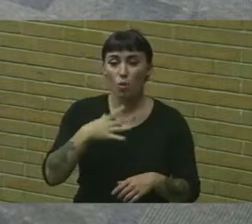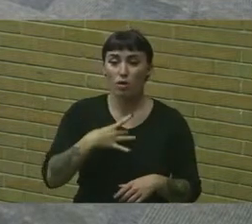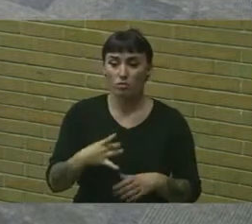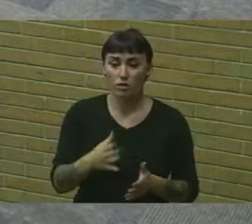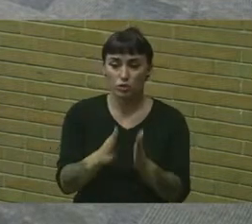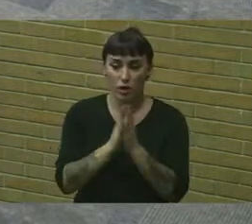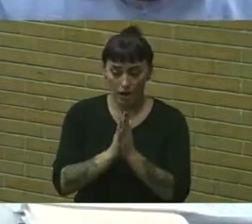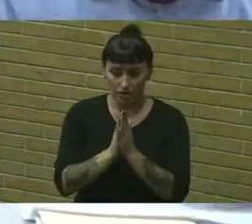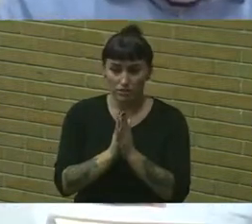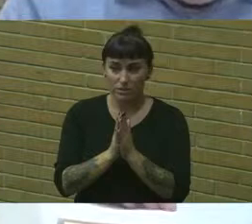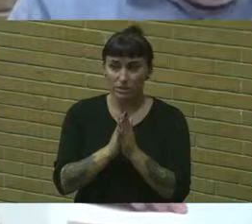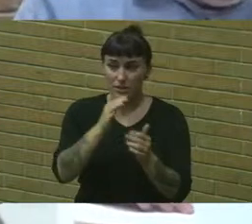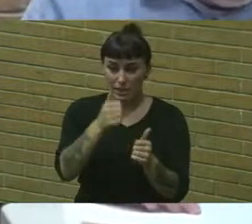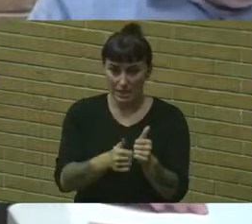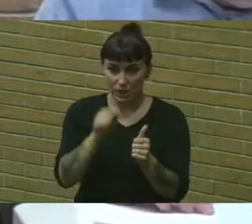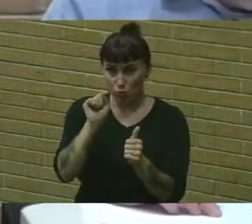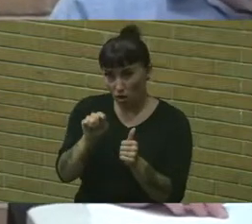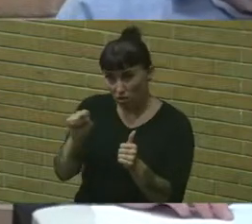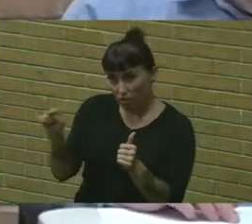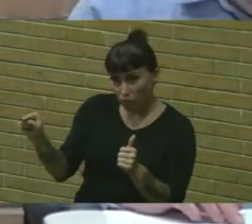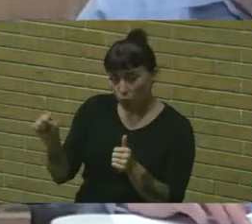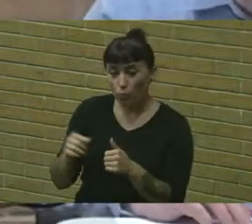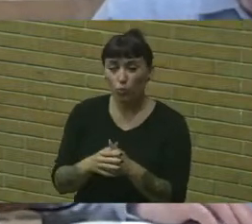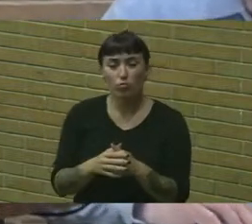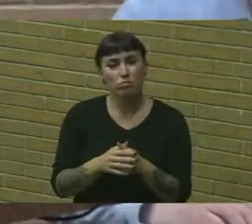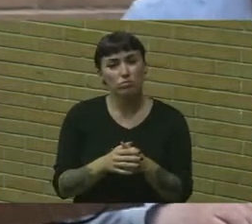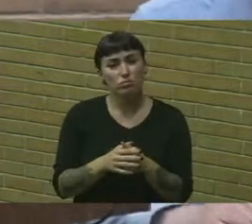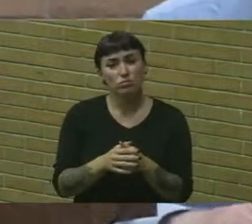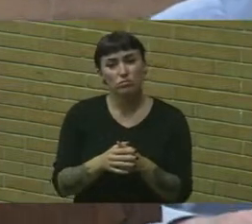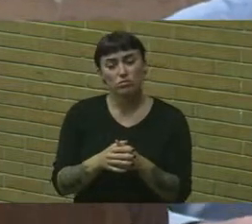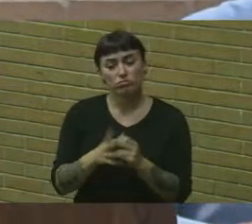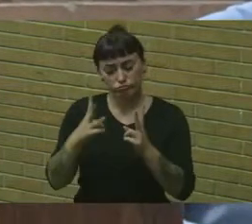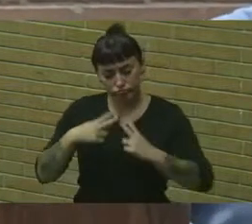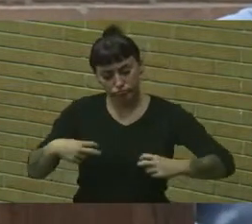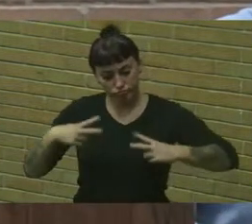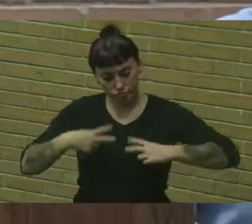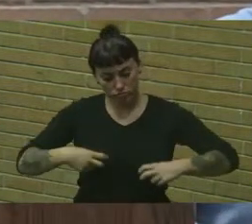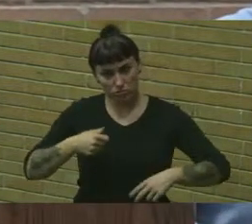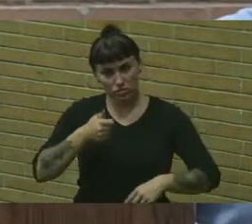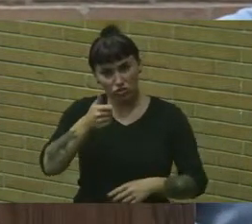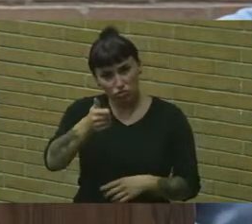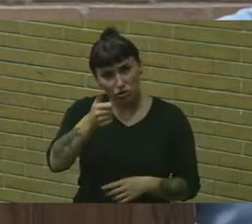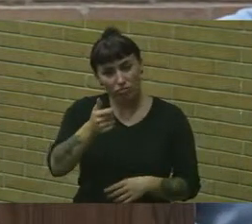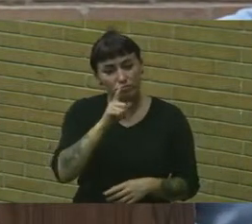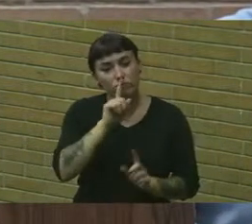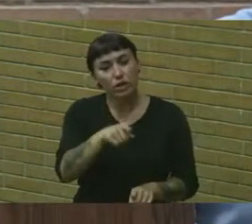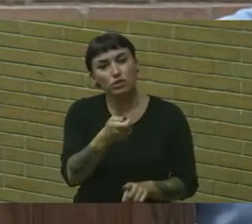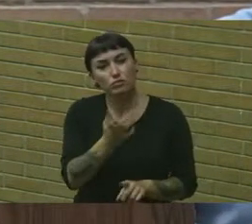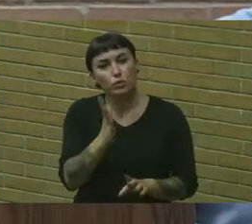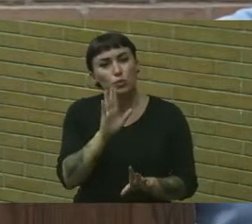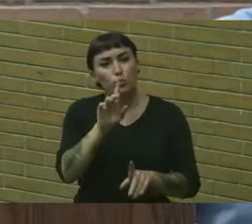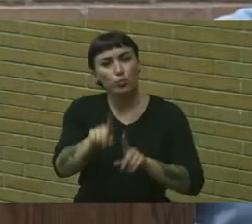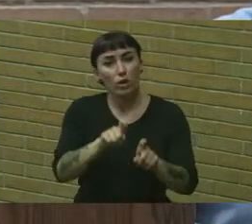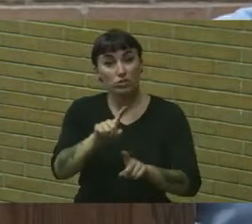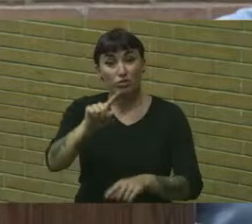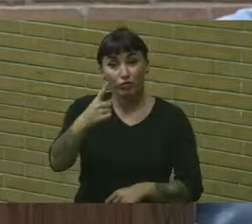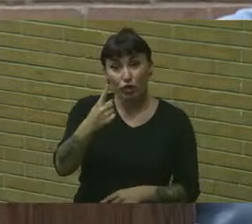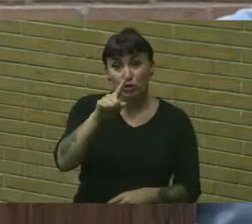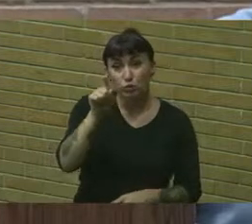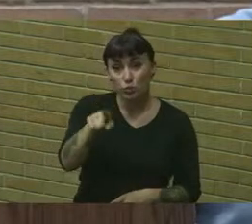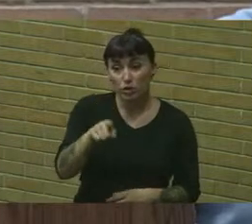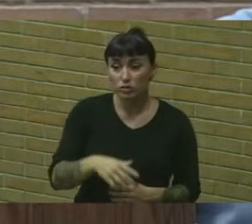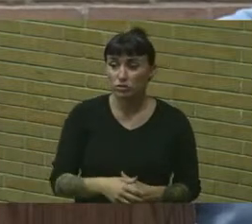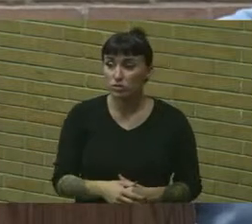you, each one of you, to look inside yourself and answer a few questions. The first one